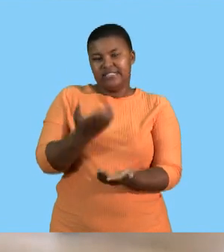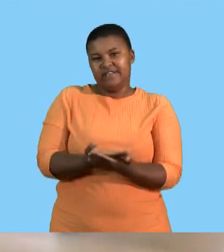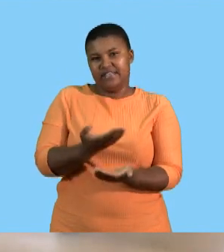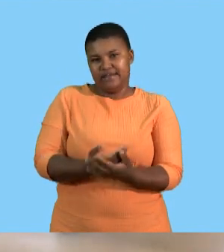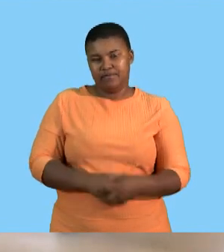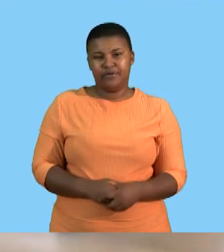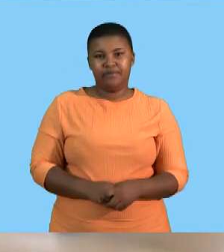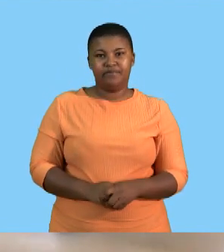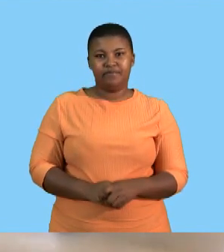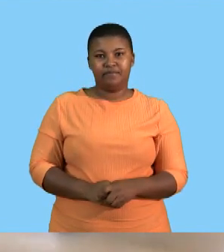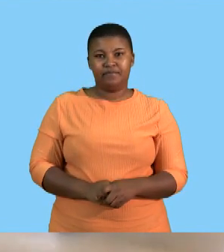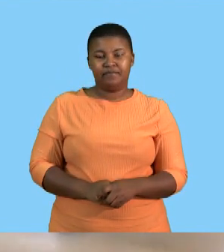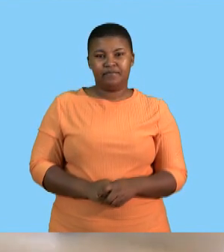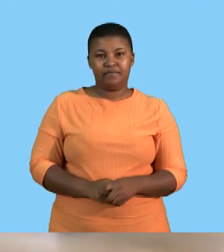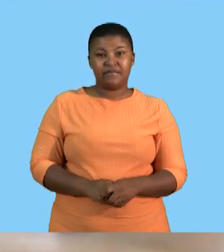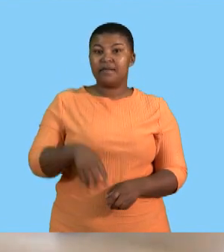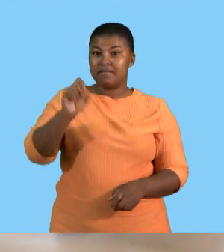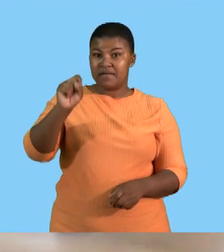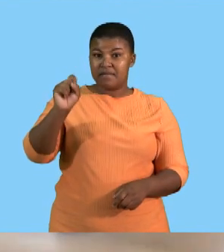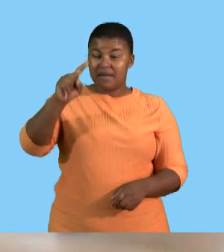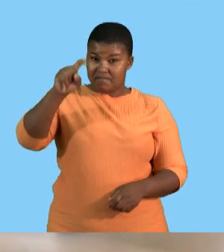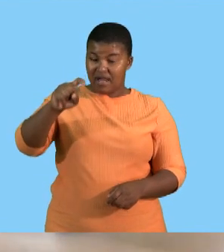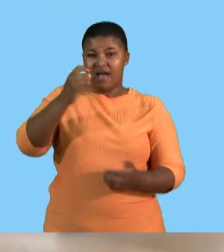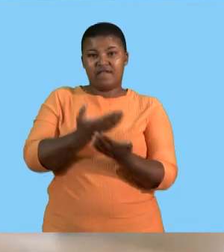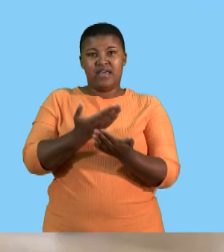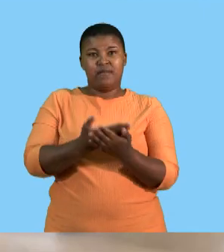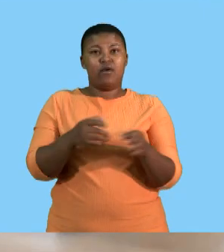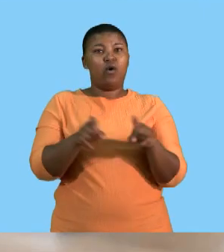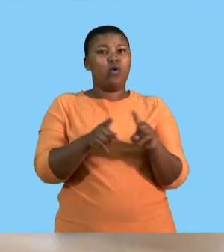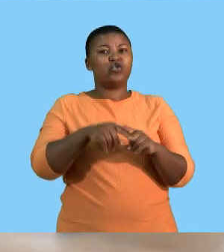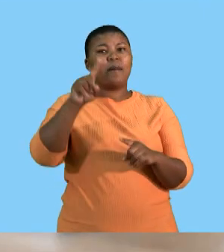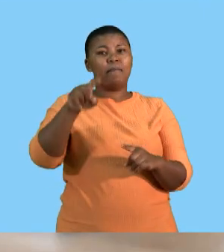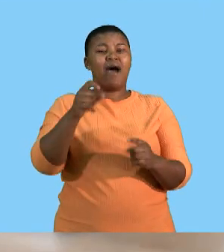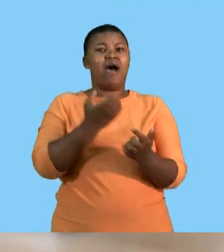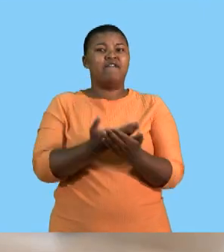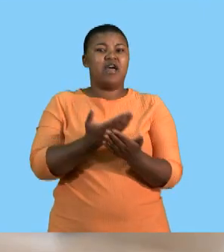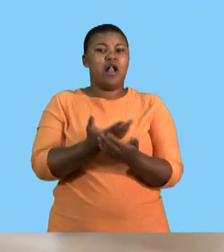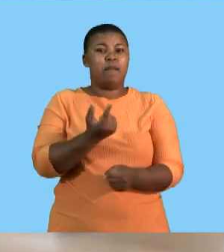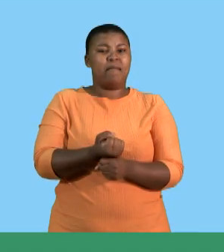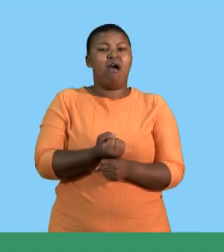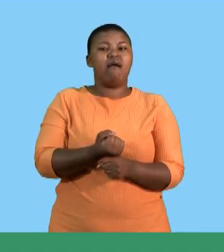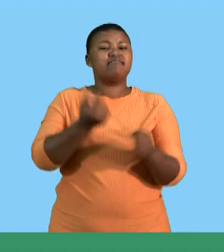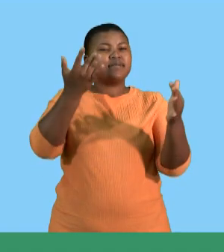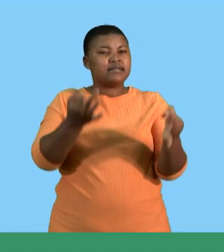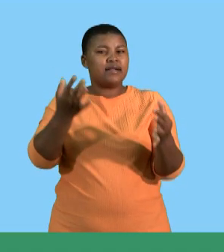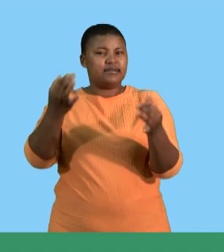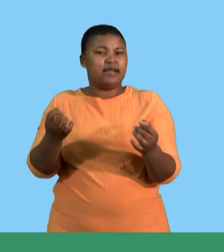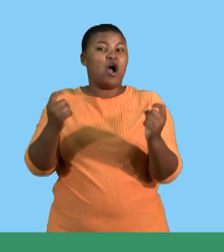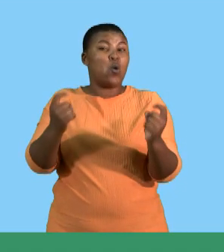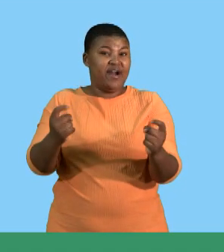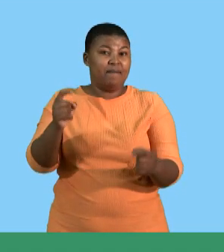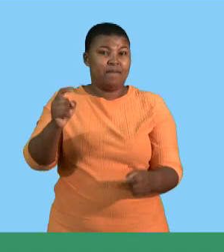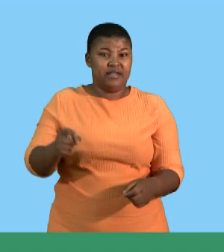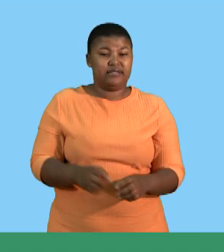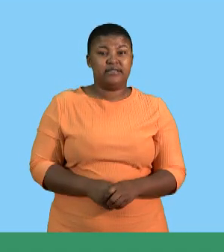be available in the form they need it and when they need it. So all the vital information should be